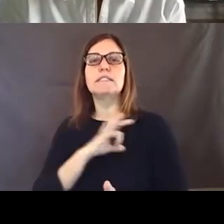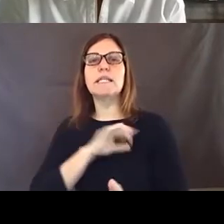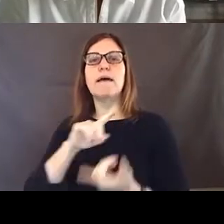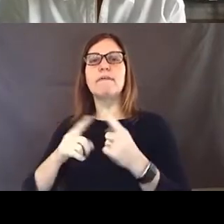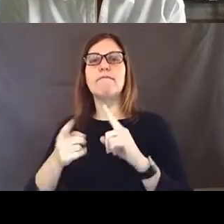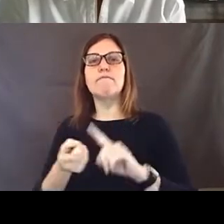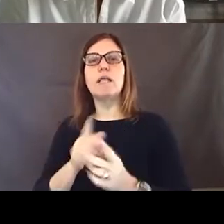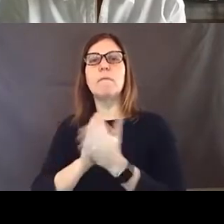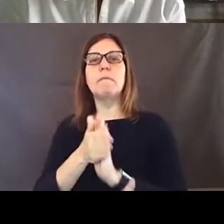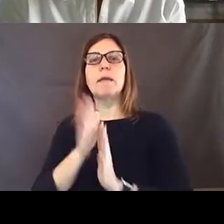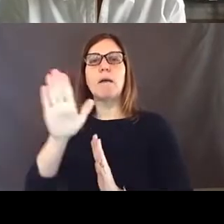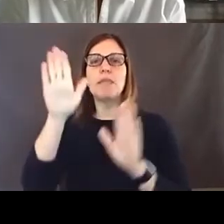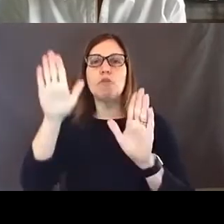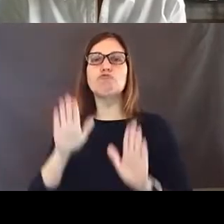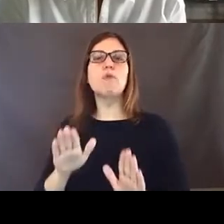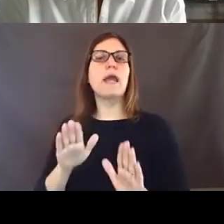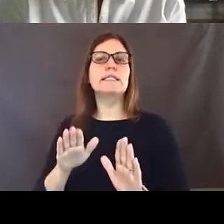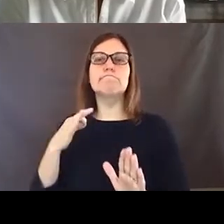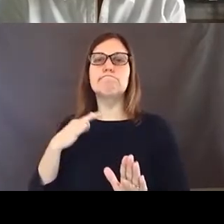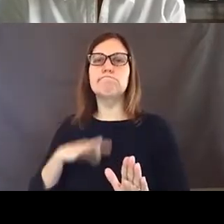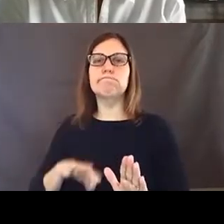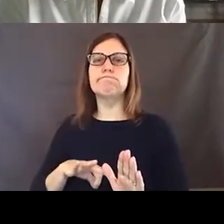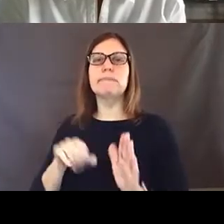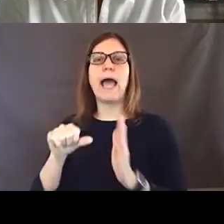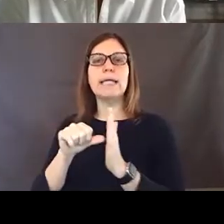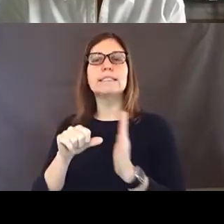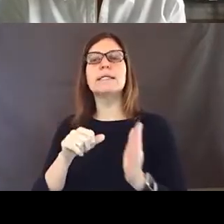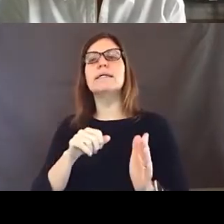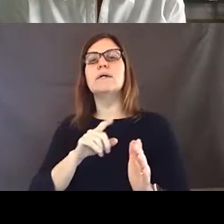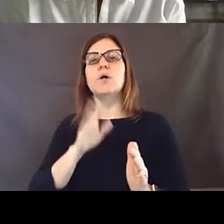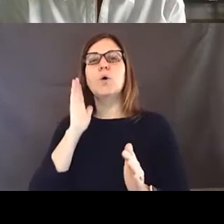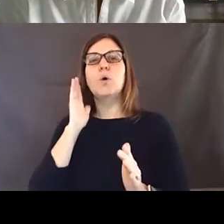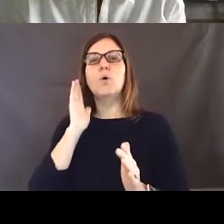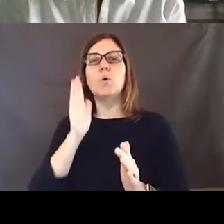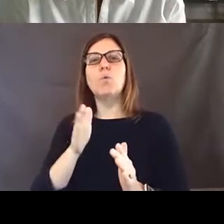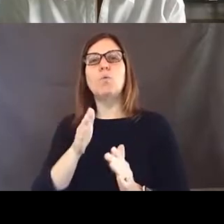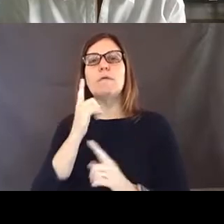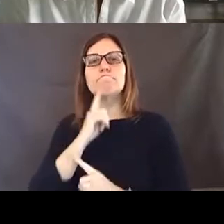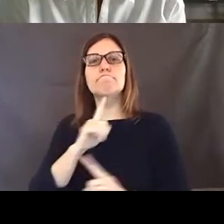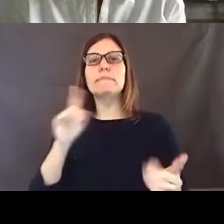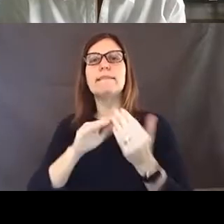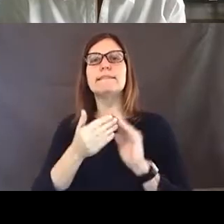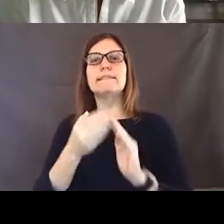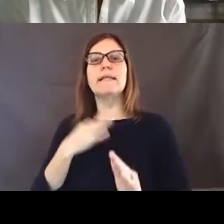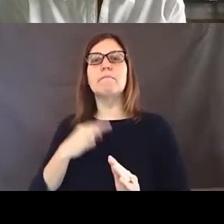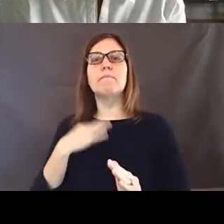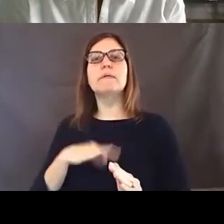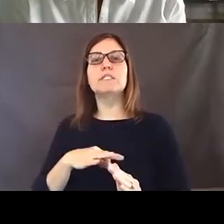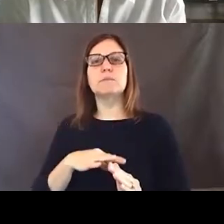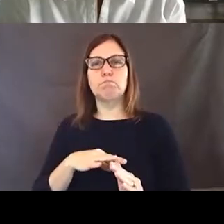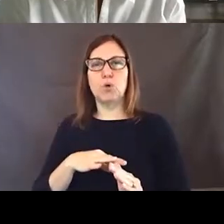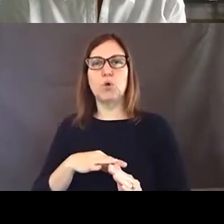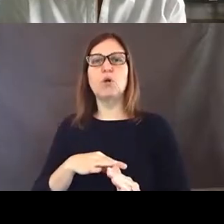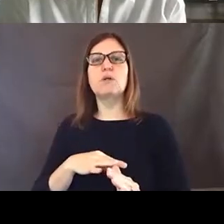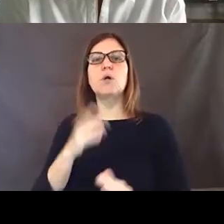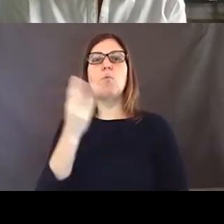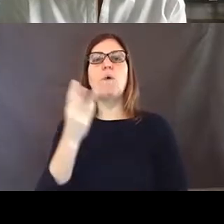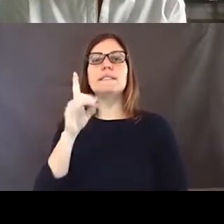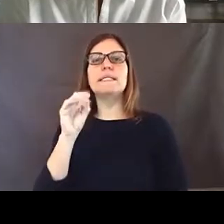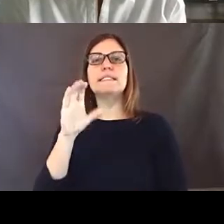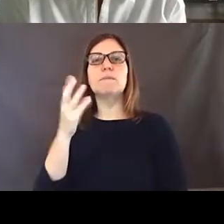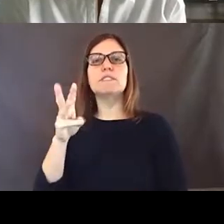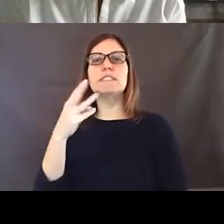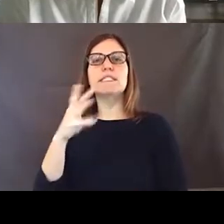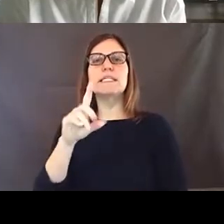greatest assets. And be it further resolved that the Council of the City of Pittsburgh does hereby declare Wednesday, December 16,